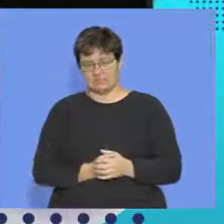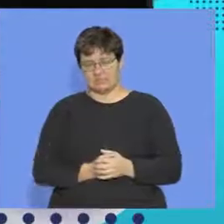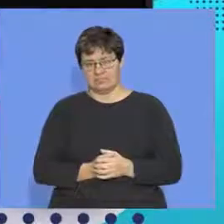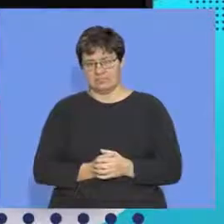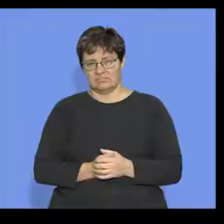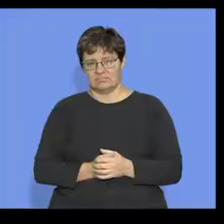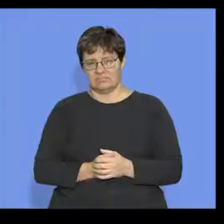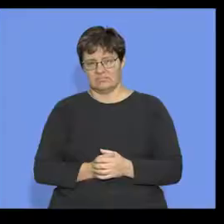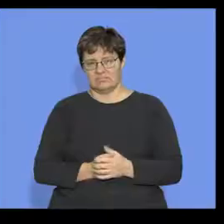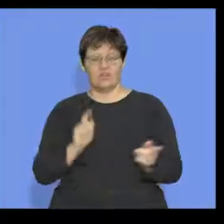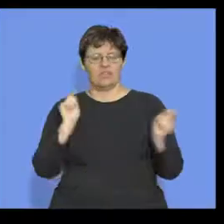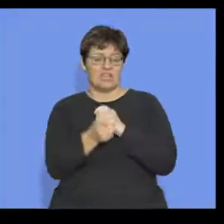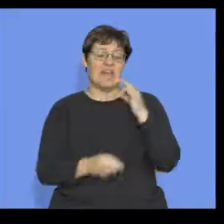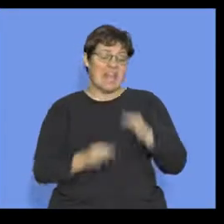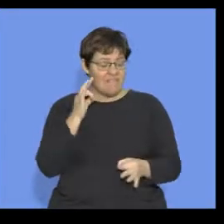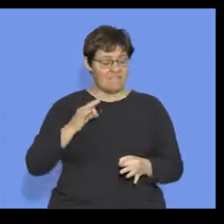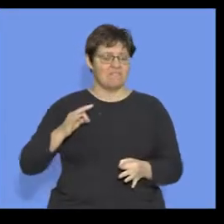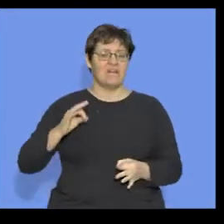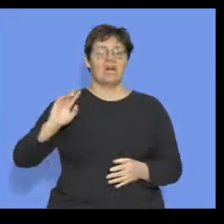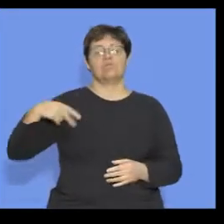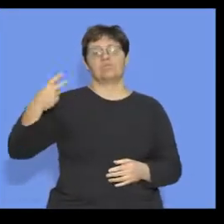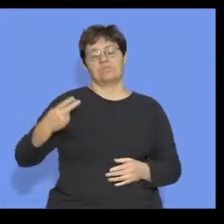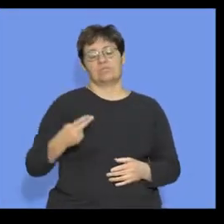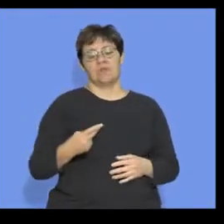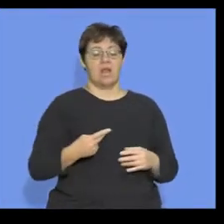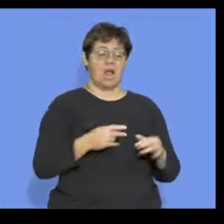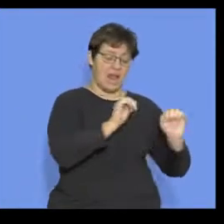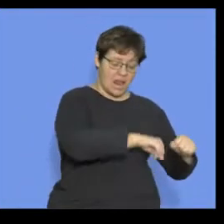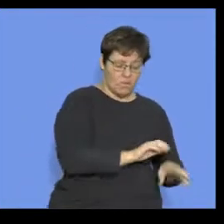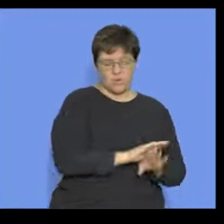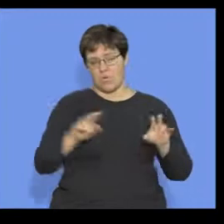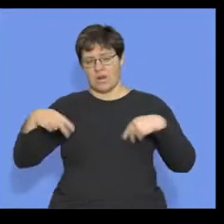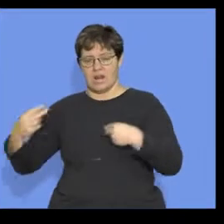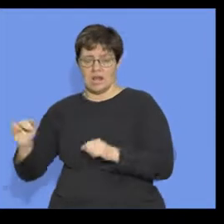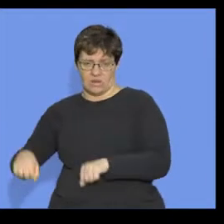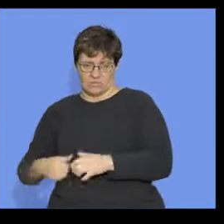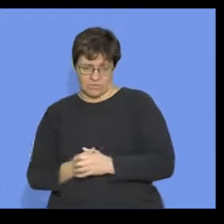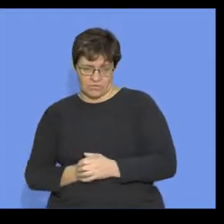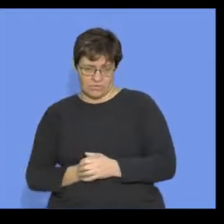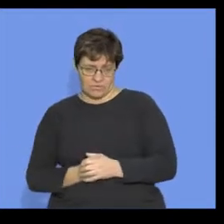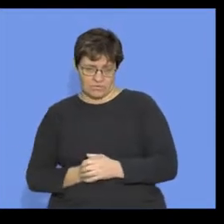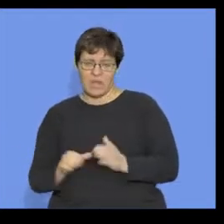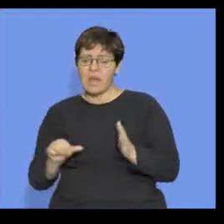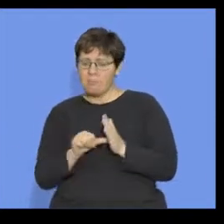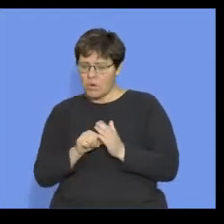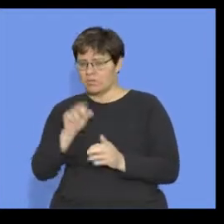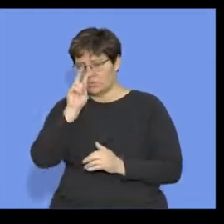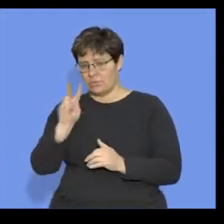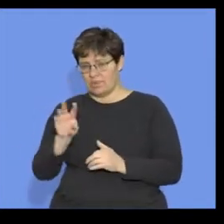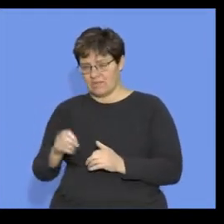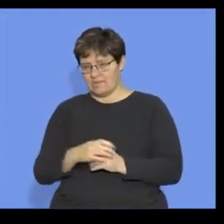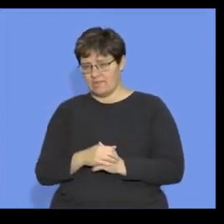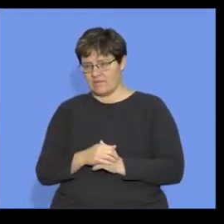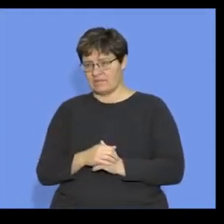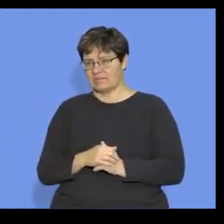Are we together? That's what will change. Are we together? If repetition allowed and repetition allowed. It's very important that you look at that.